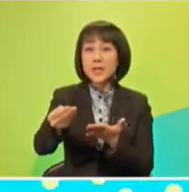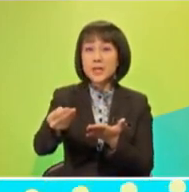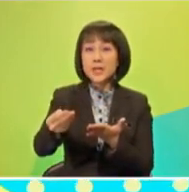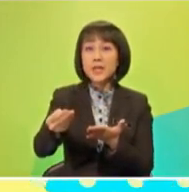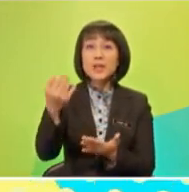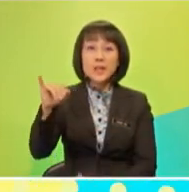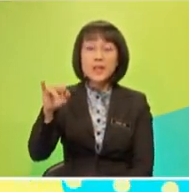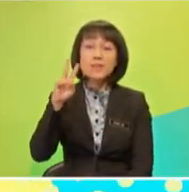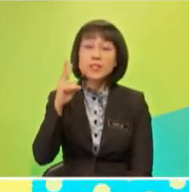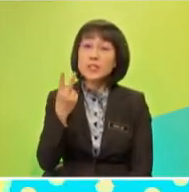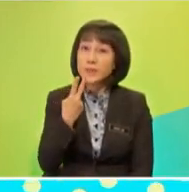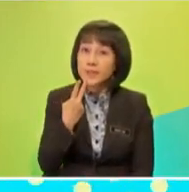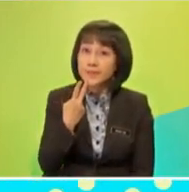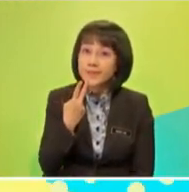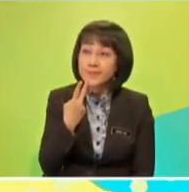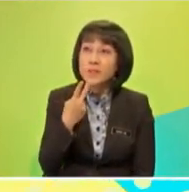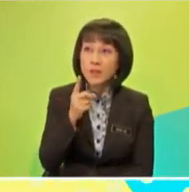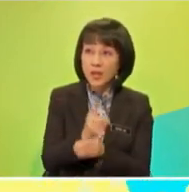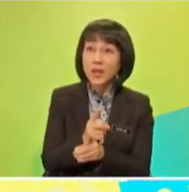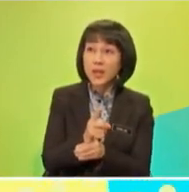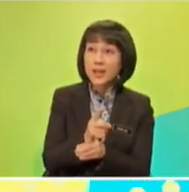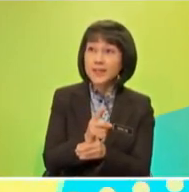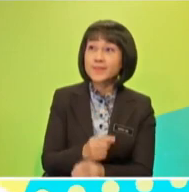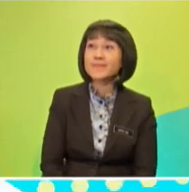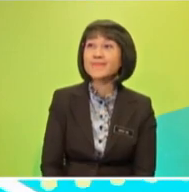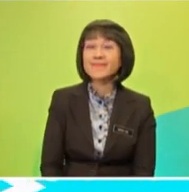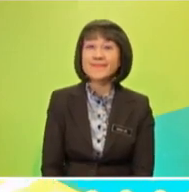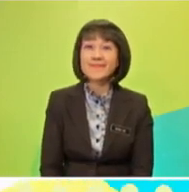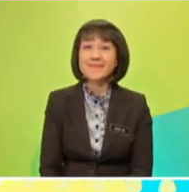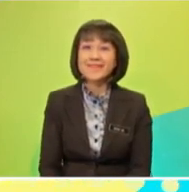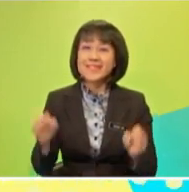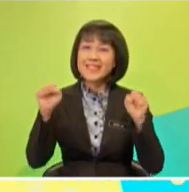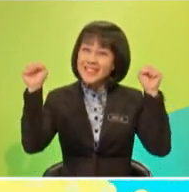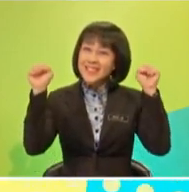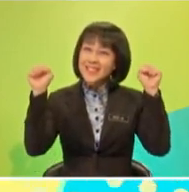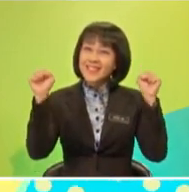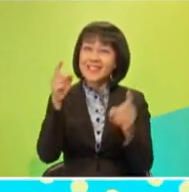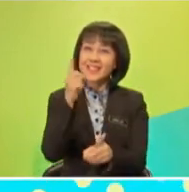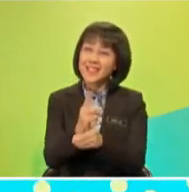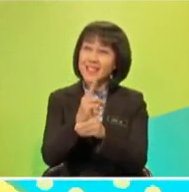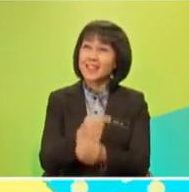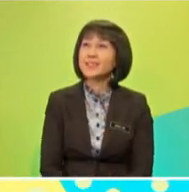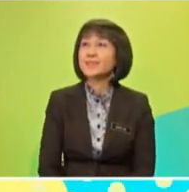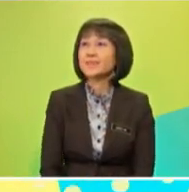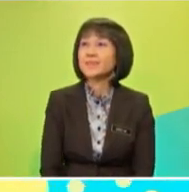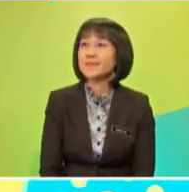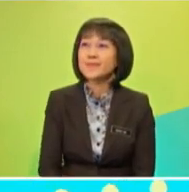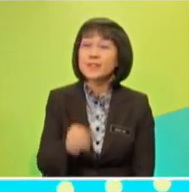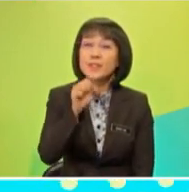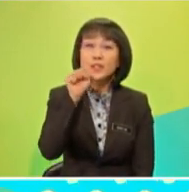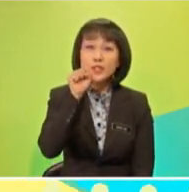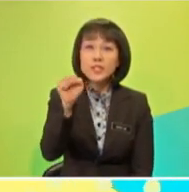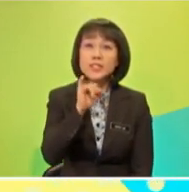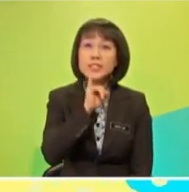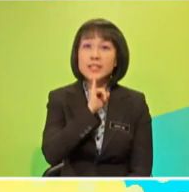correct? Shall we check the answer? Yes! What's she doing? She's buying vegetables.